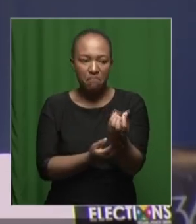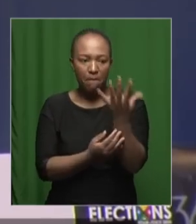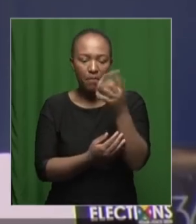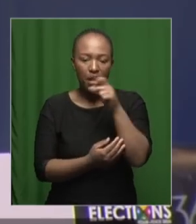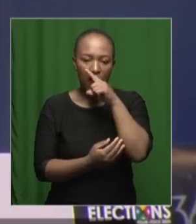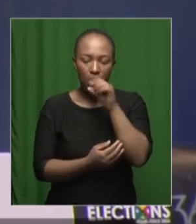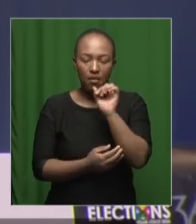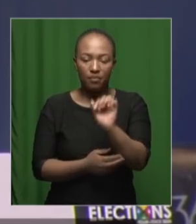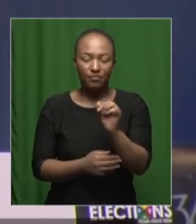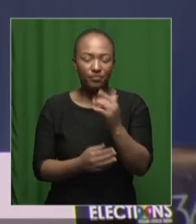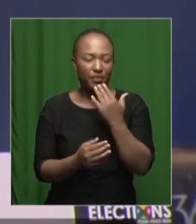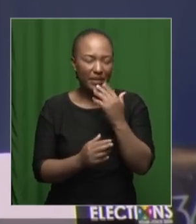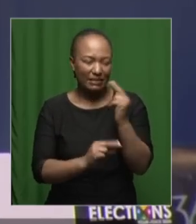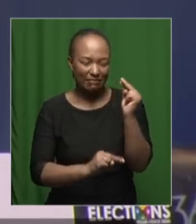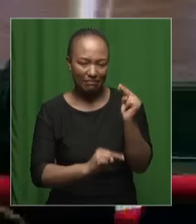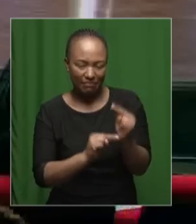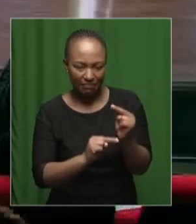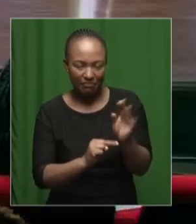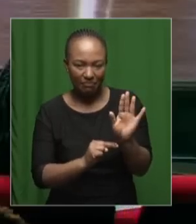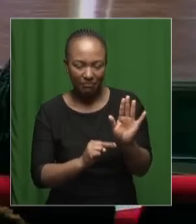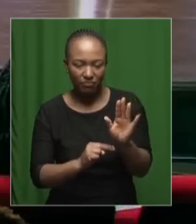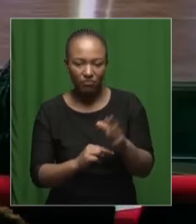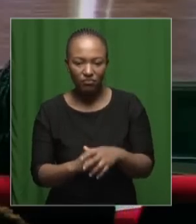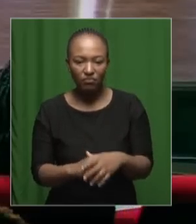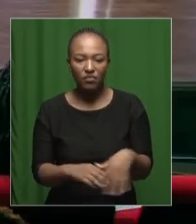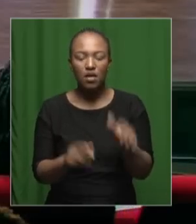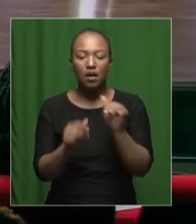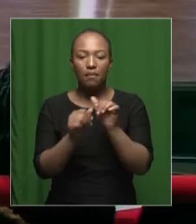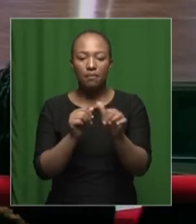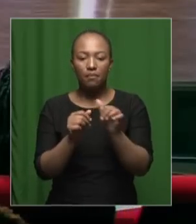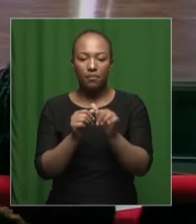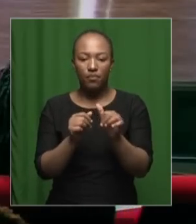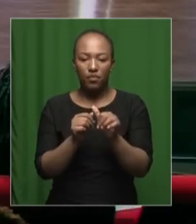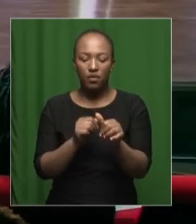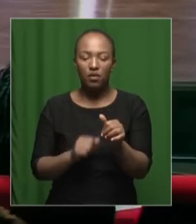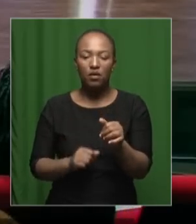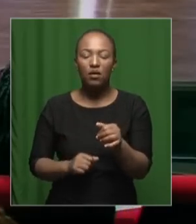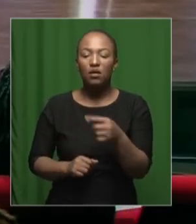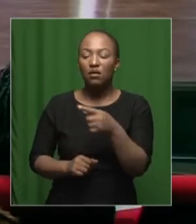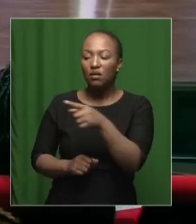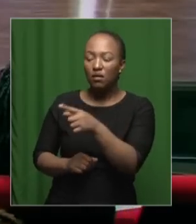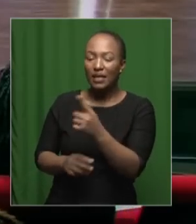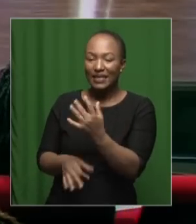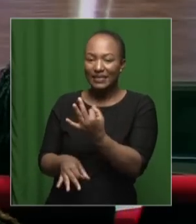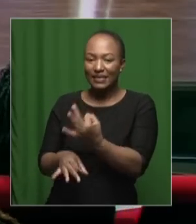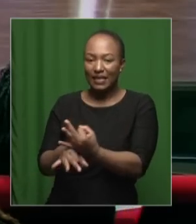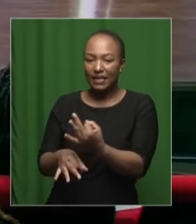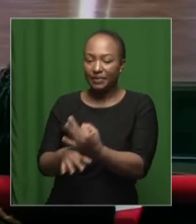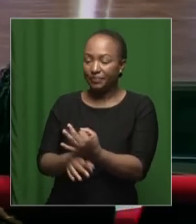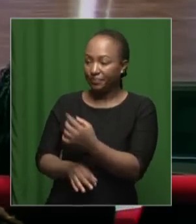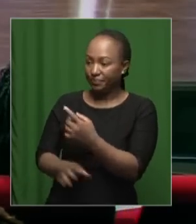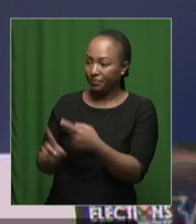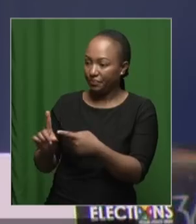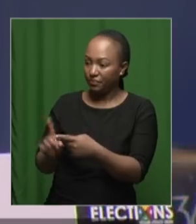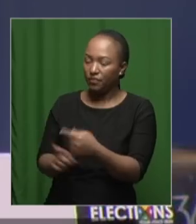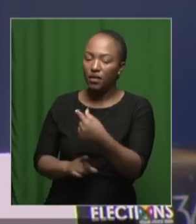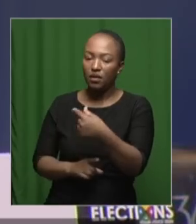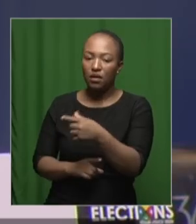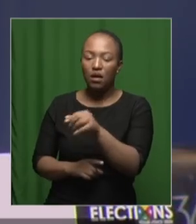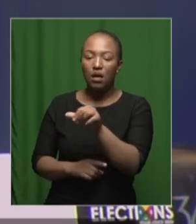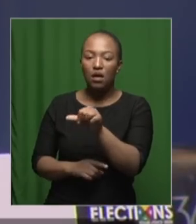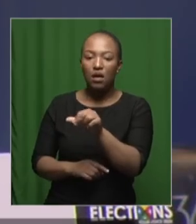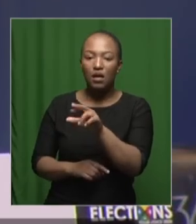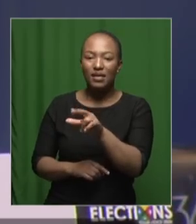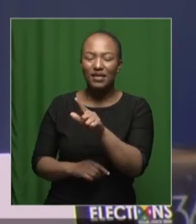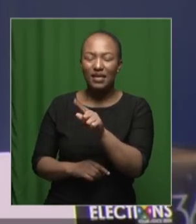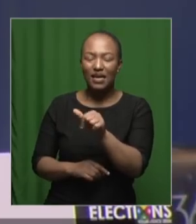Very briefly, Dr. Motsoaledi. It's better to listen. I don't believe you have said South